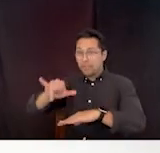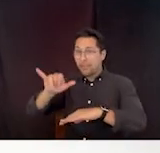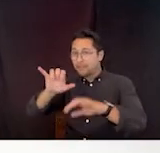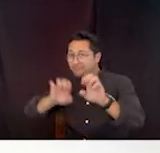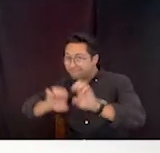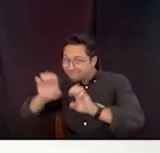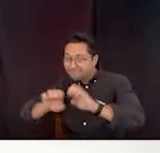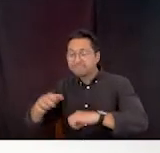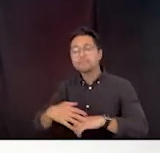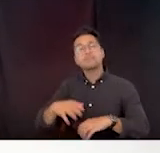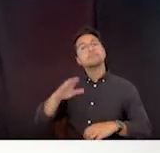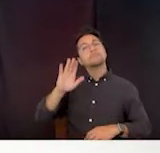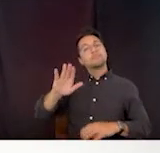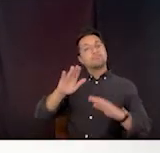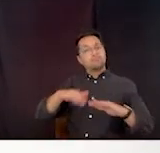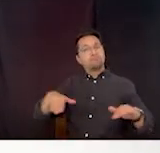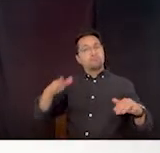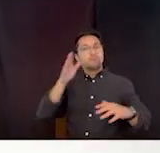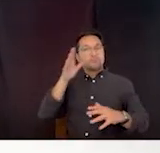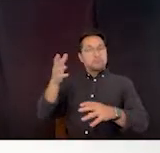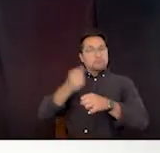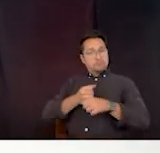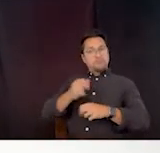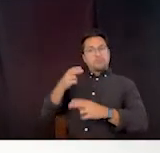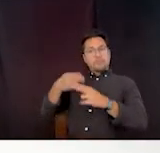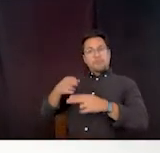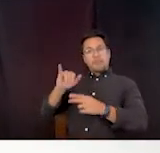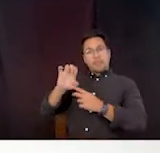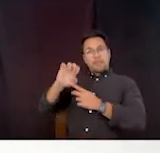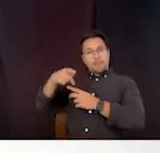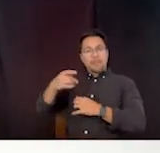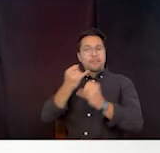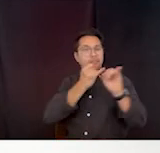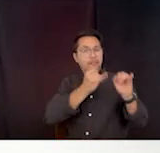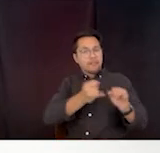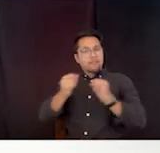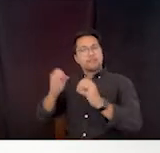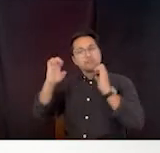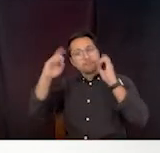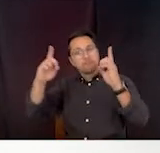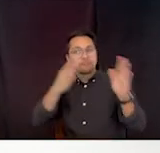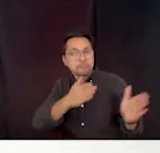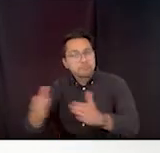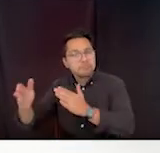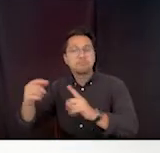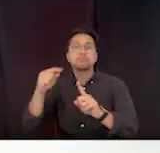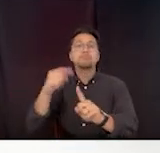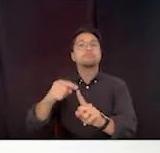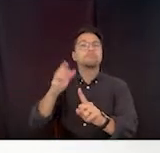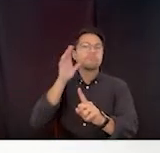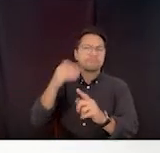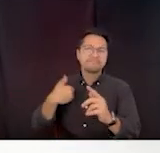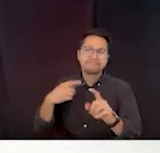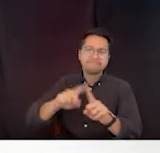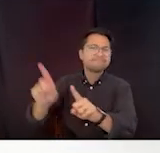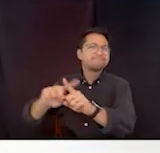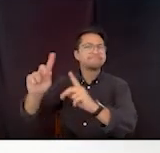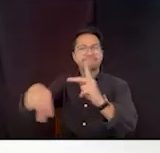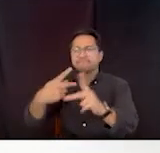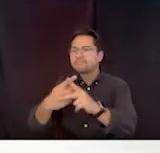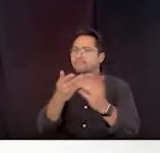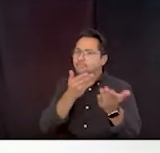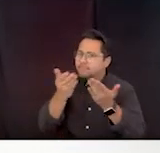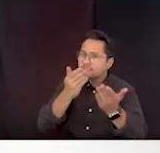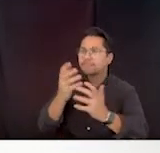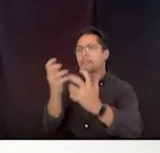your child will be receiving what's called an IEP. This is an individualized education plan, and that will be full of services and accommodations for